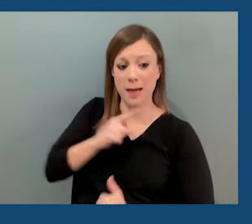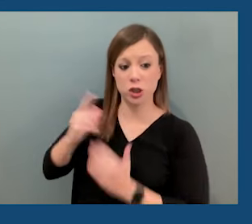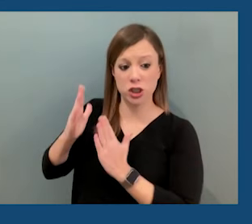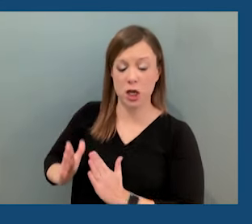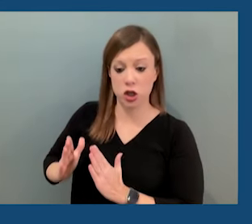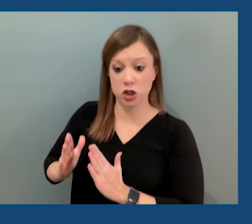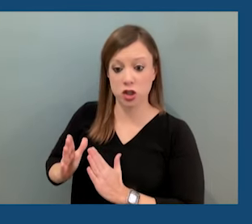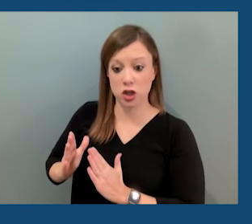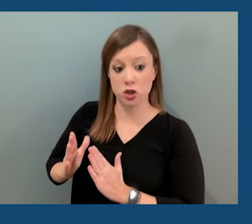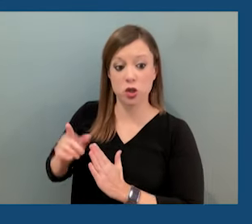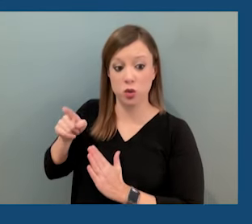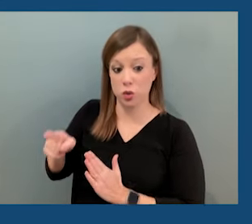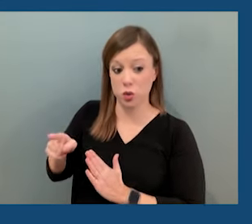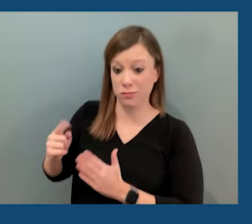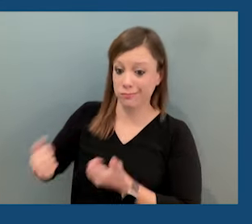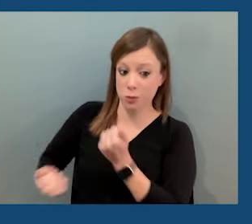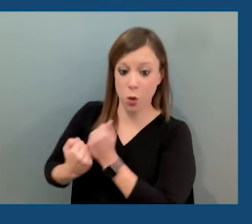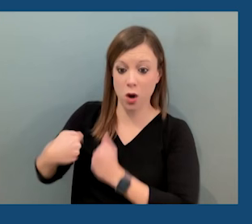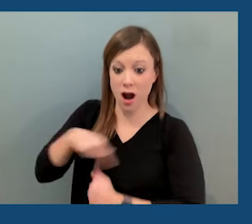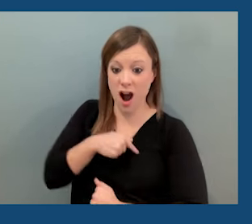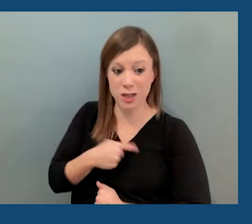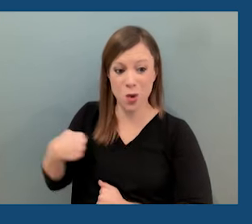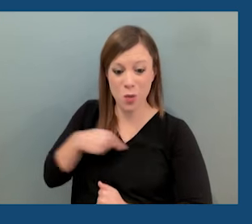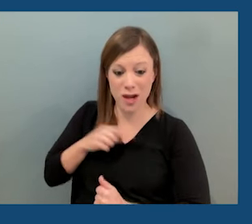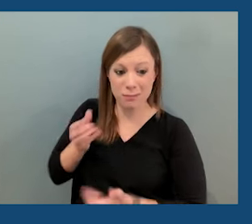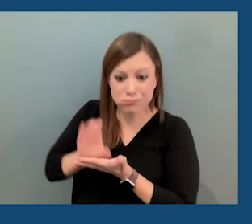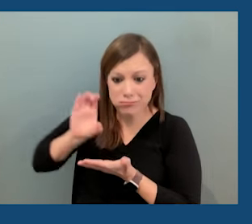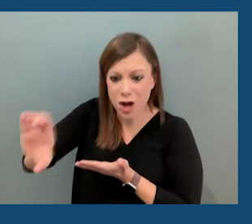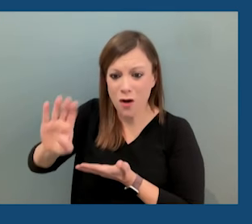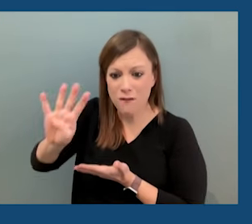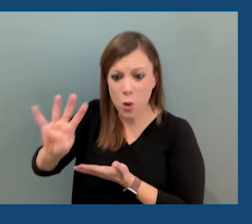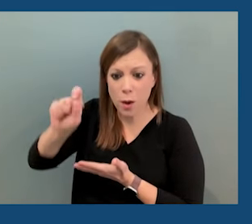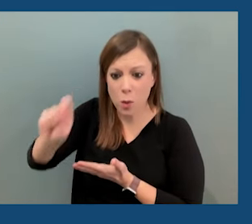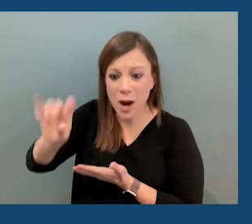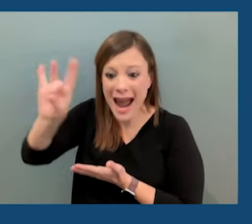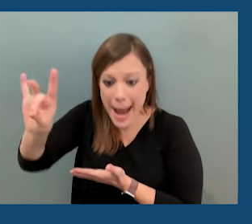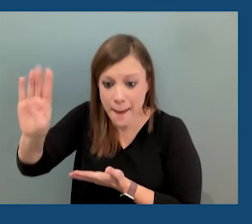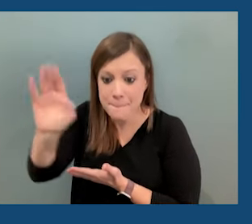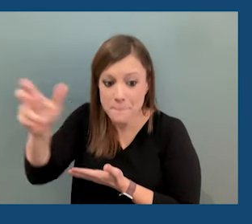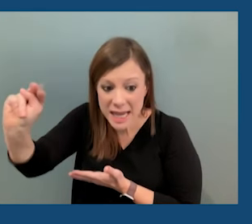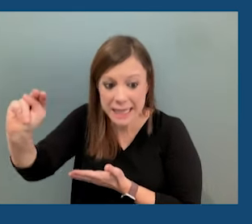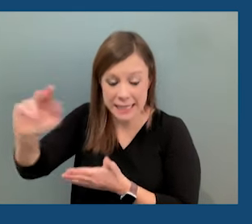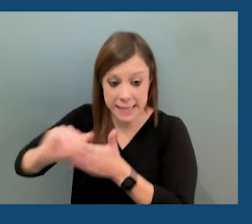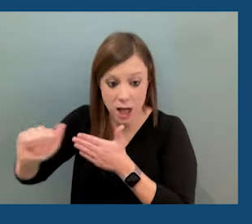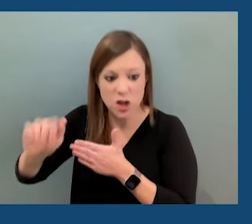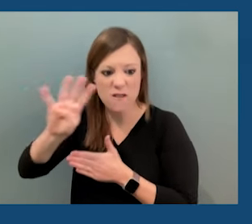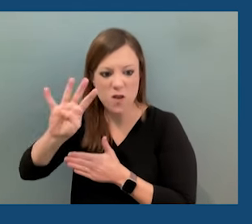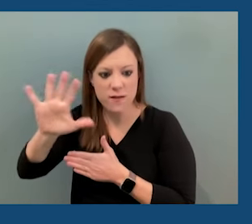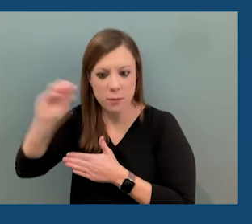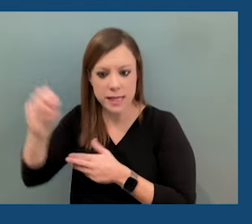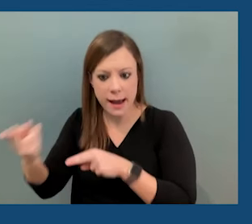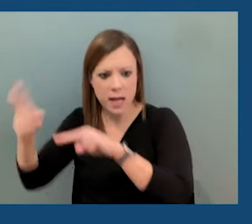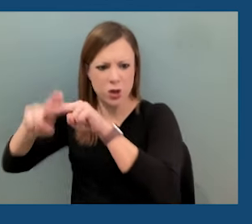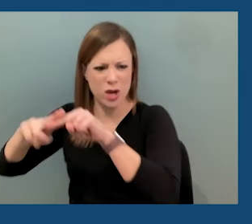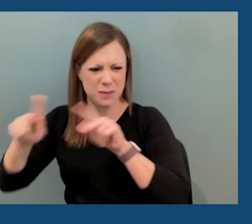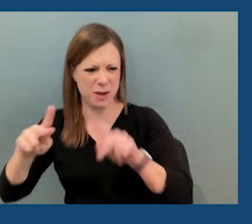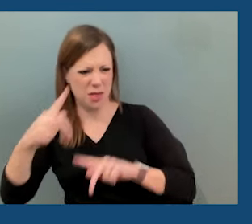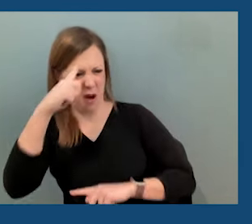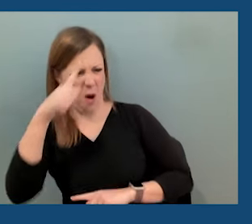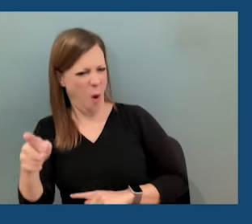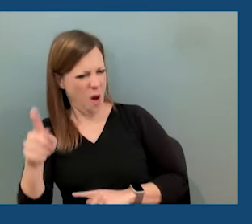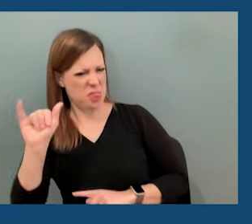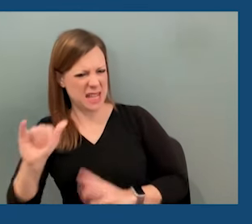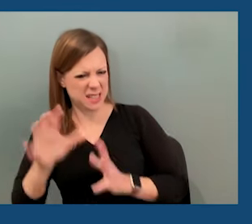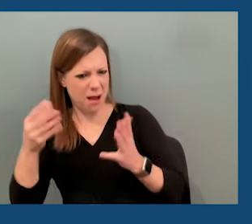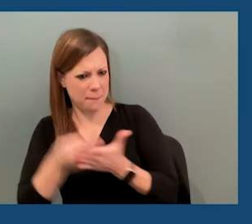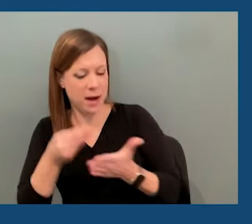to mental health. And people were just stunned at the scale of that. And we said, no, we're making up for lost time because nobody else talked about this before. Our